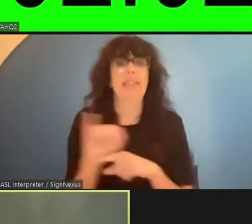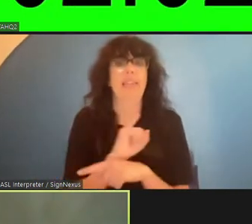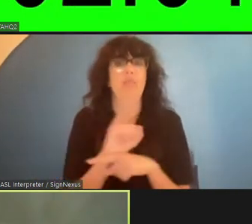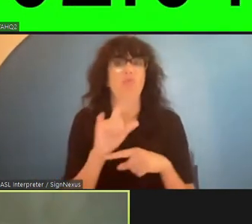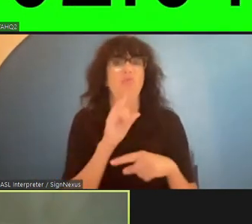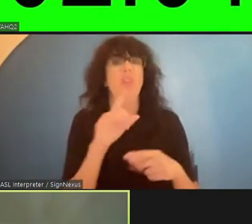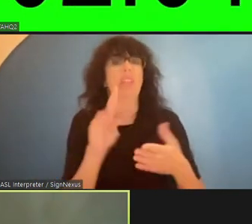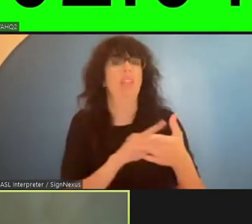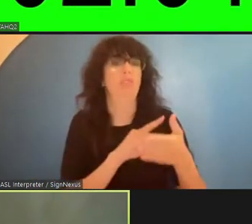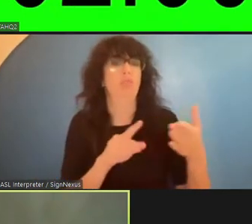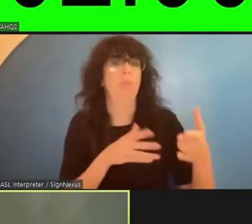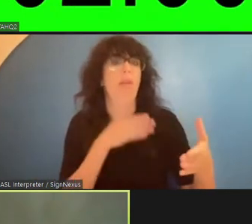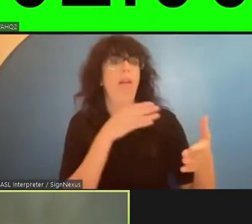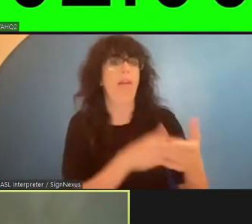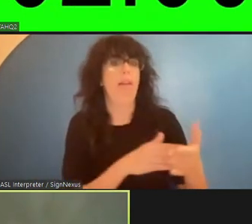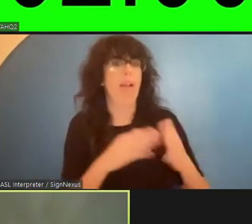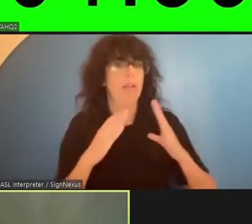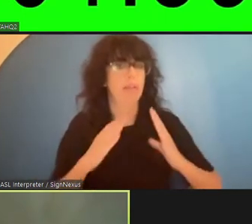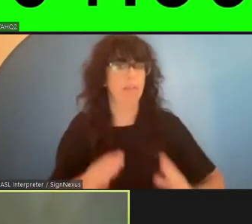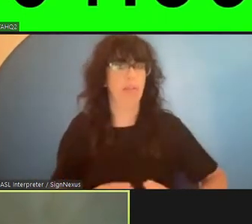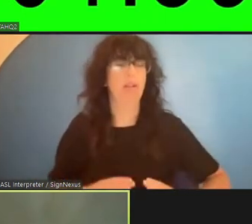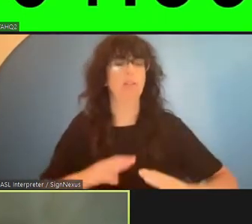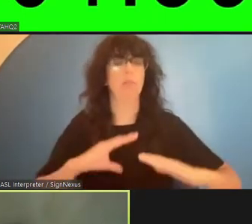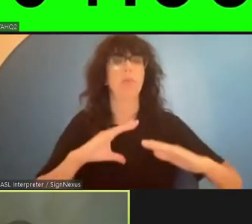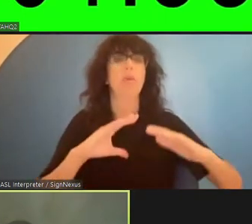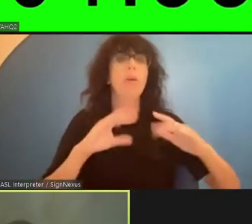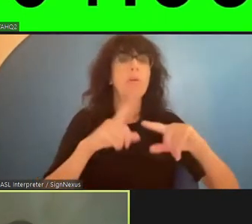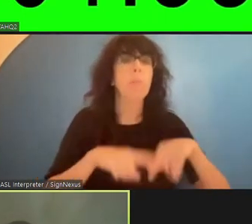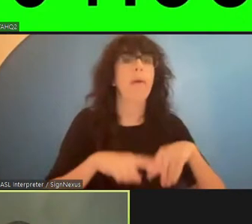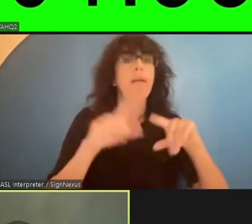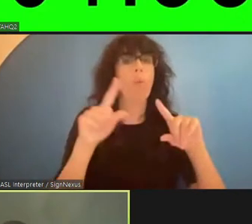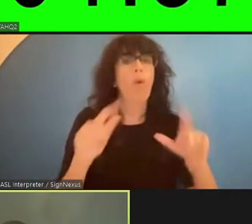against customers based on geographic discrimination